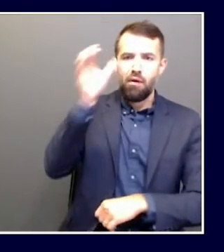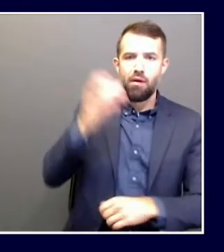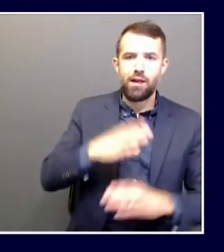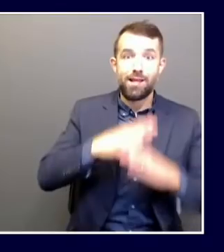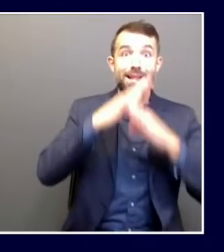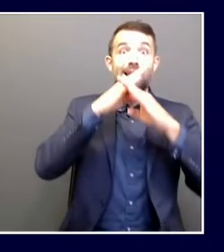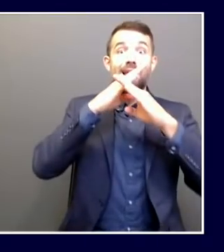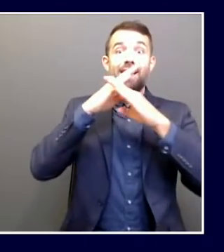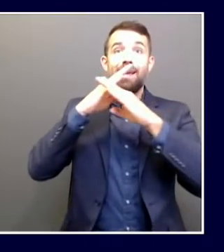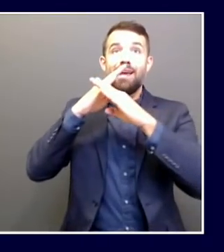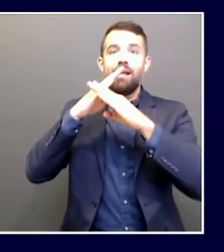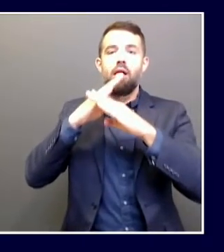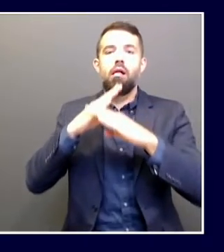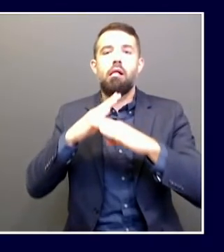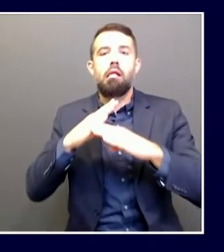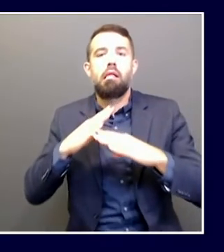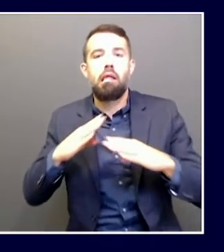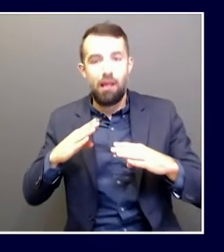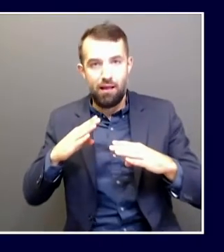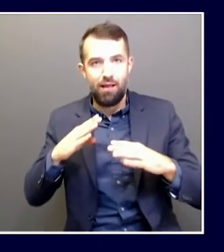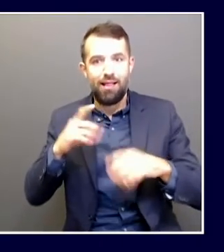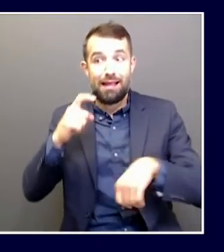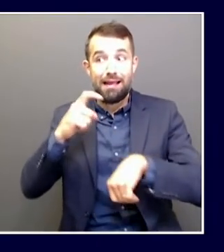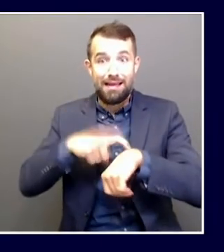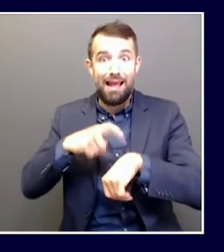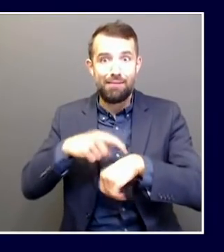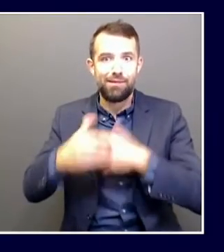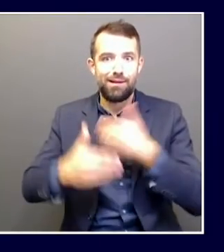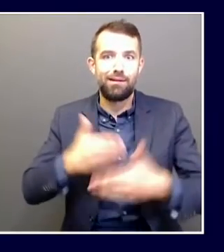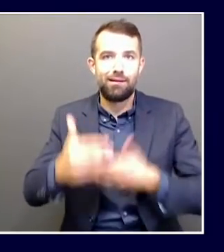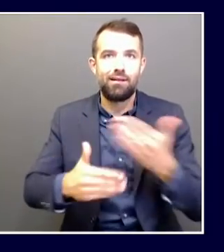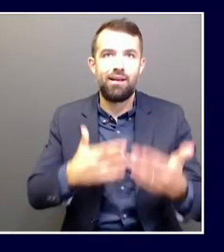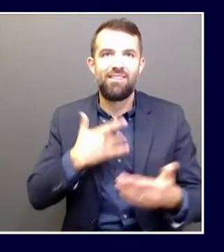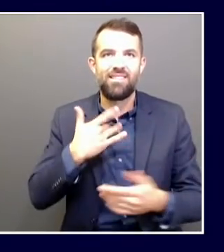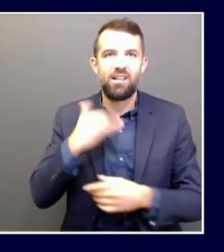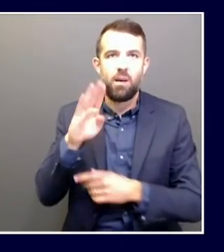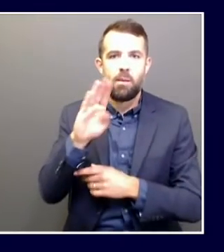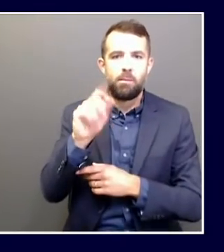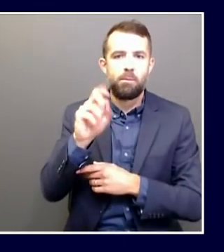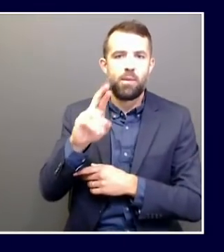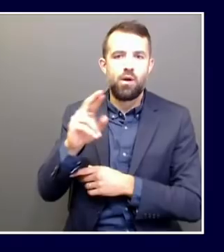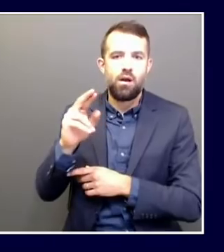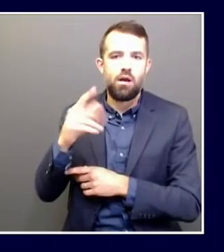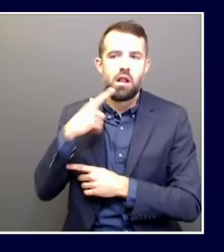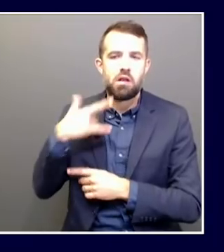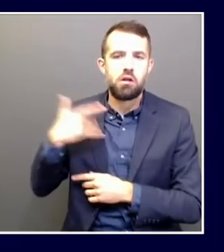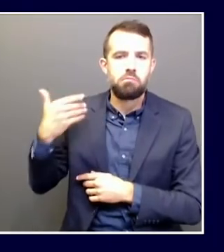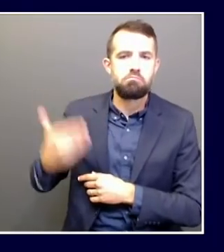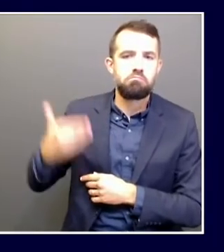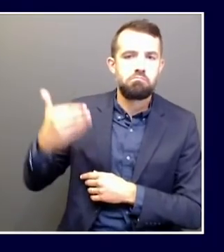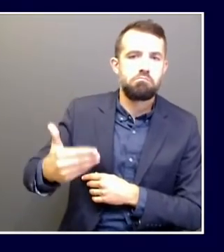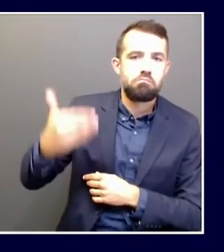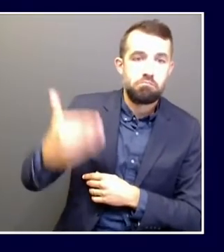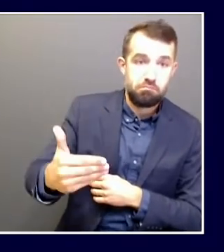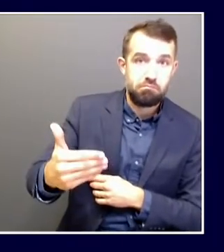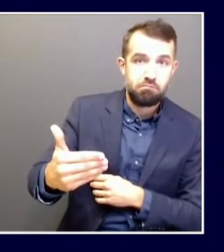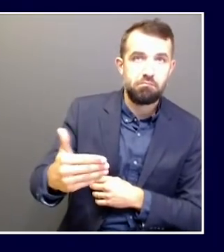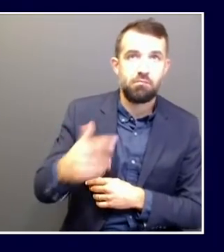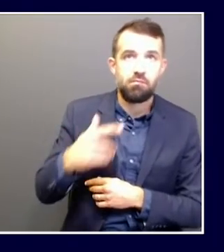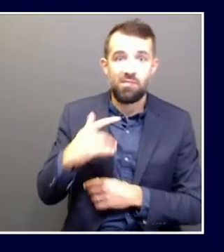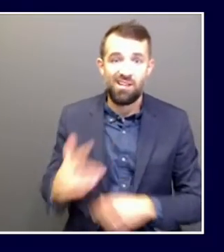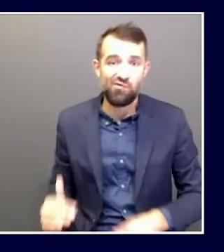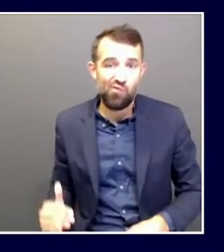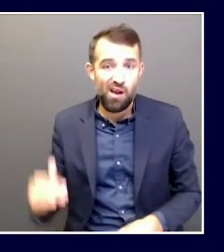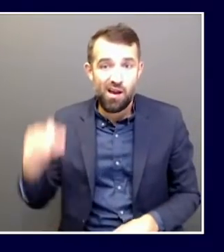there, booster doses are a standard part of the schedule. But here's what's really important that I want to drive home.